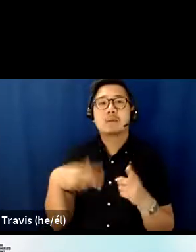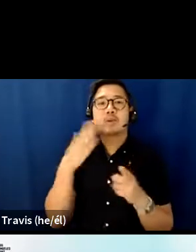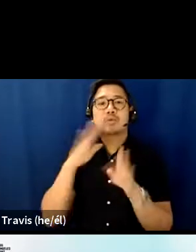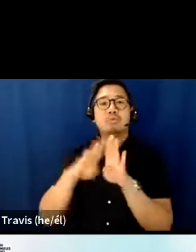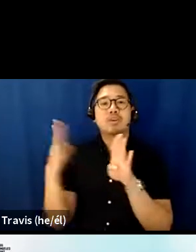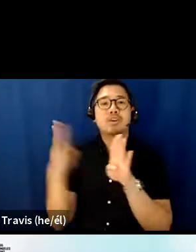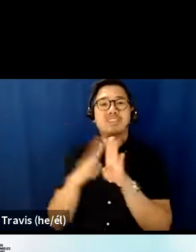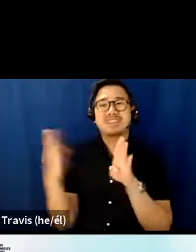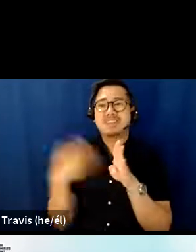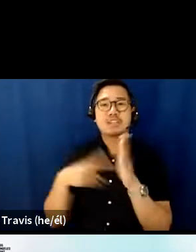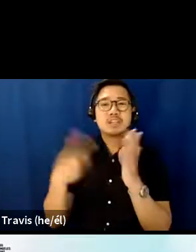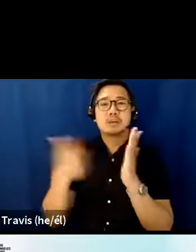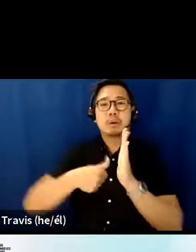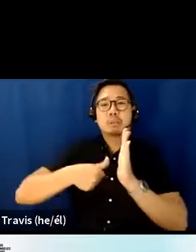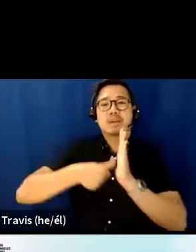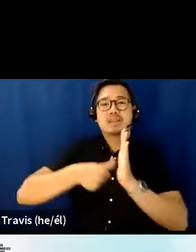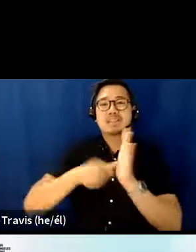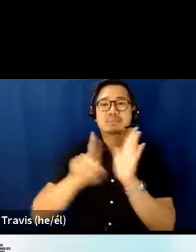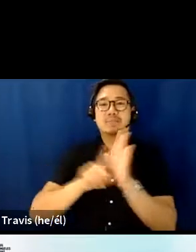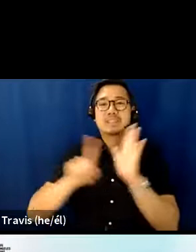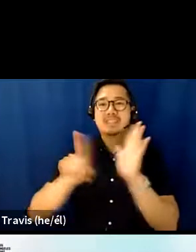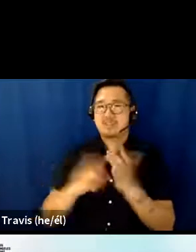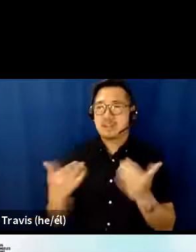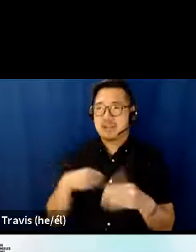Brooklyn and...